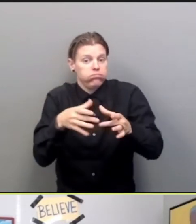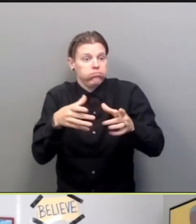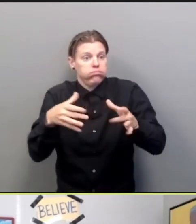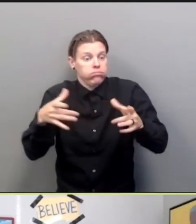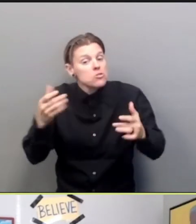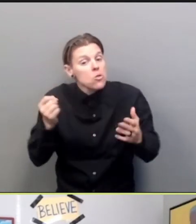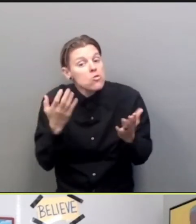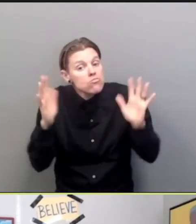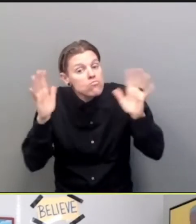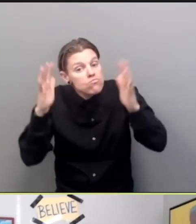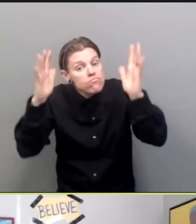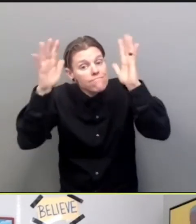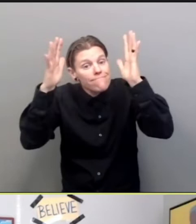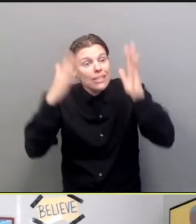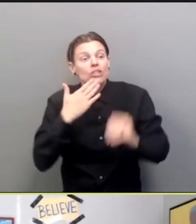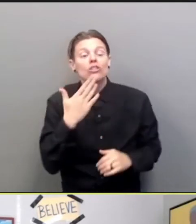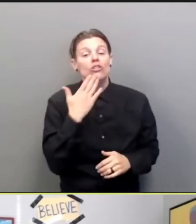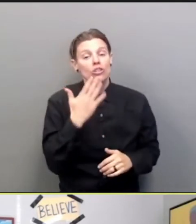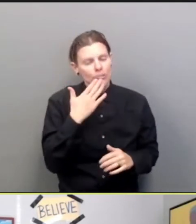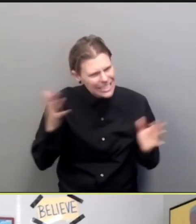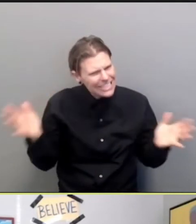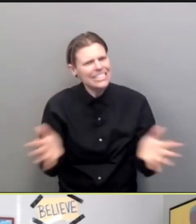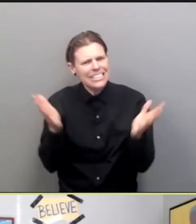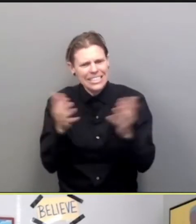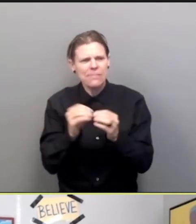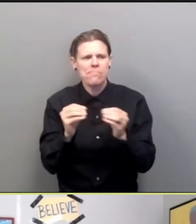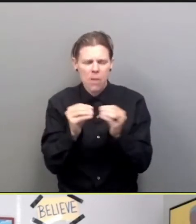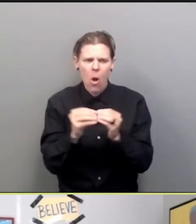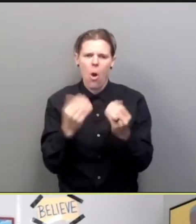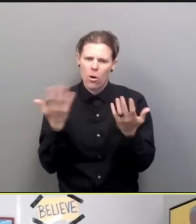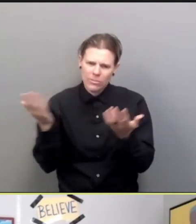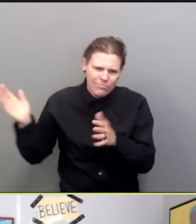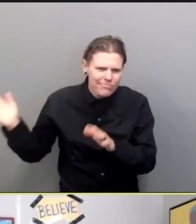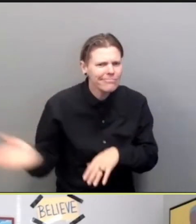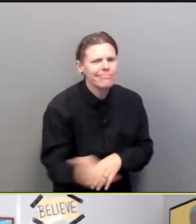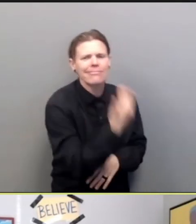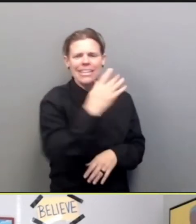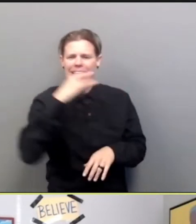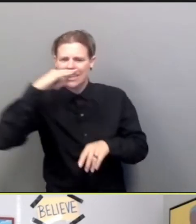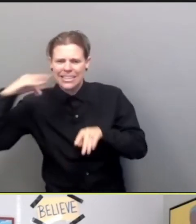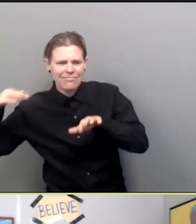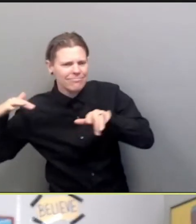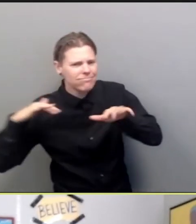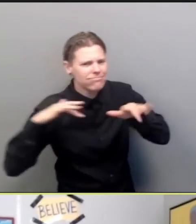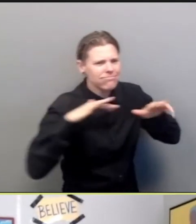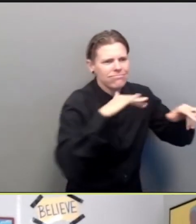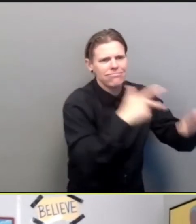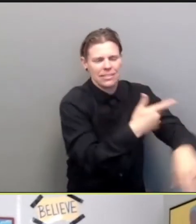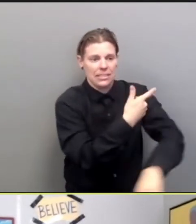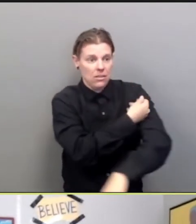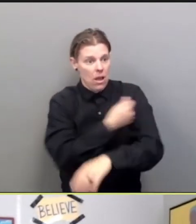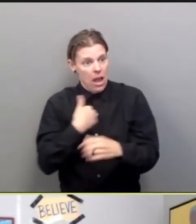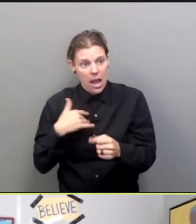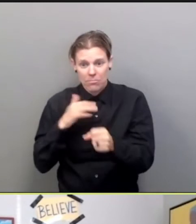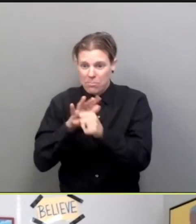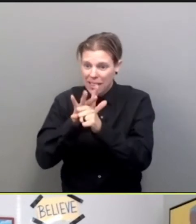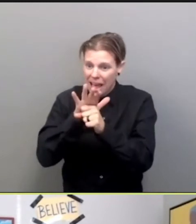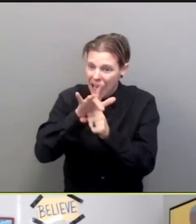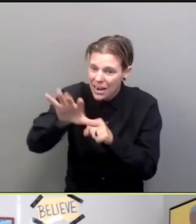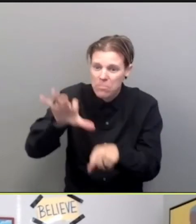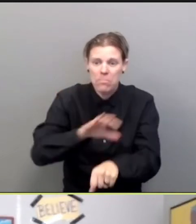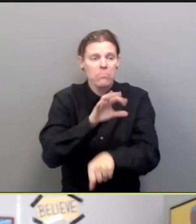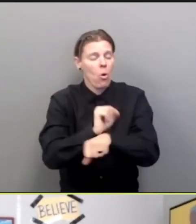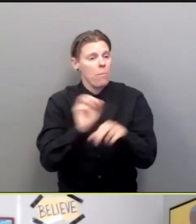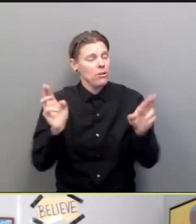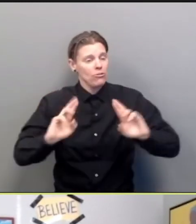encourage more kids to get vaccinated because we still have a lot of appointments left available. I think out of, so far